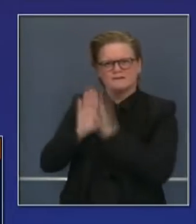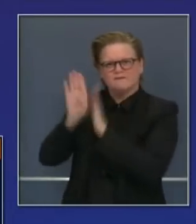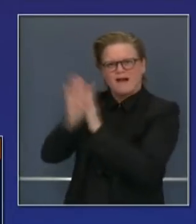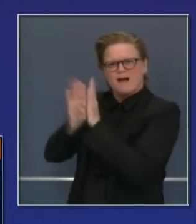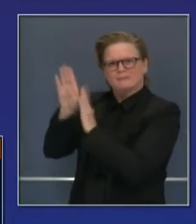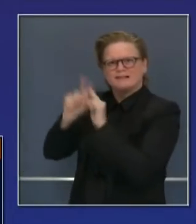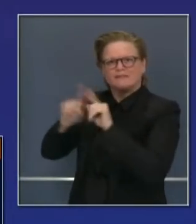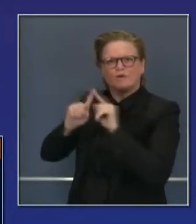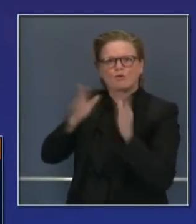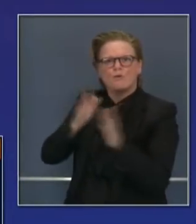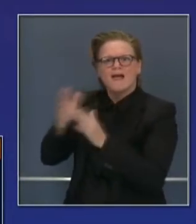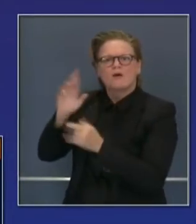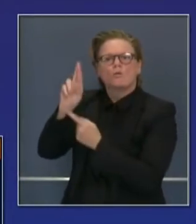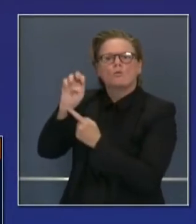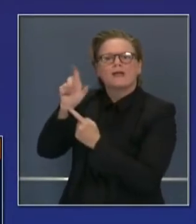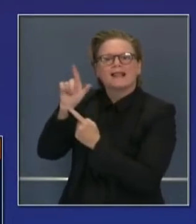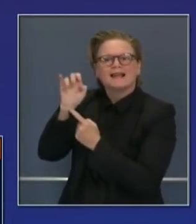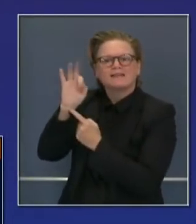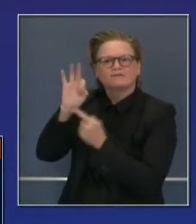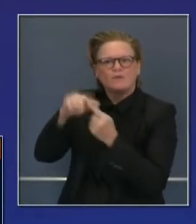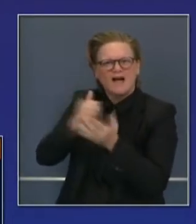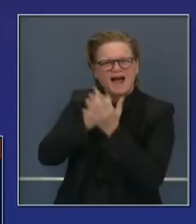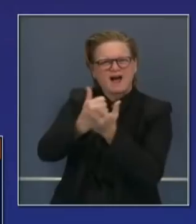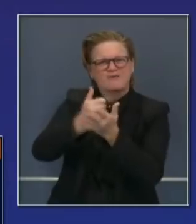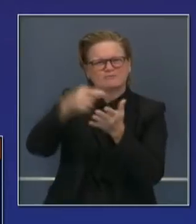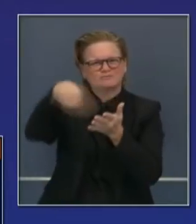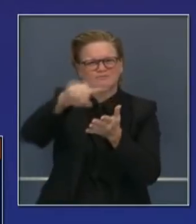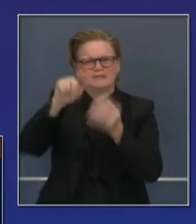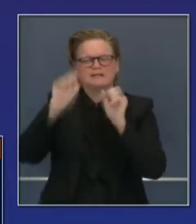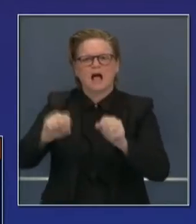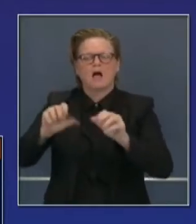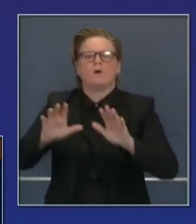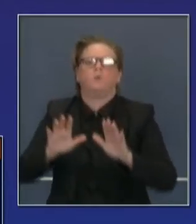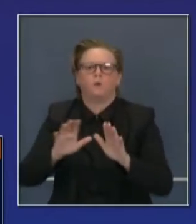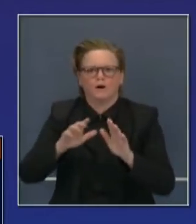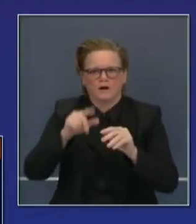that process, working with the legislature, getting their input and